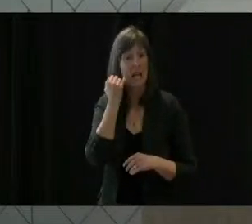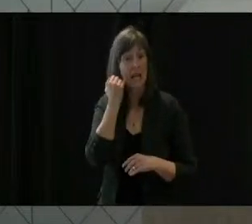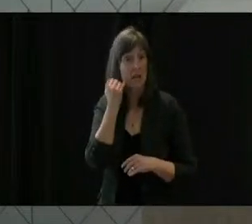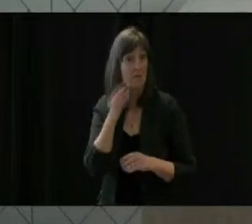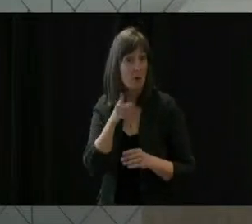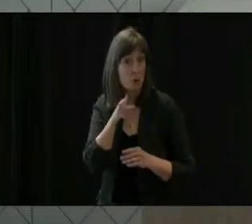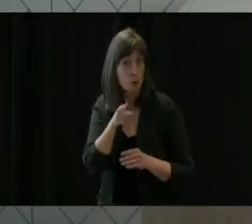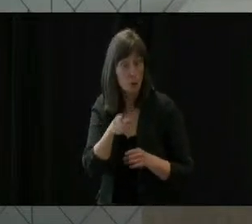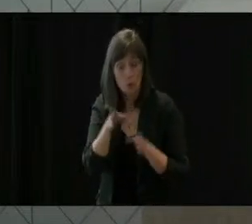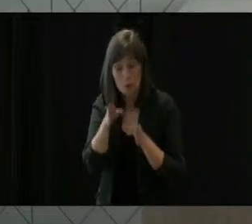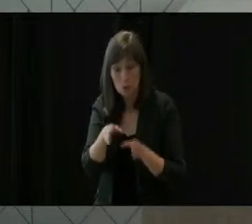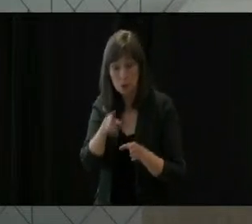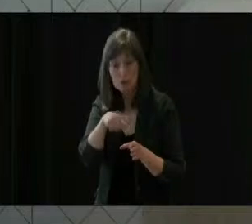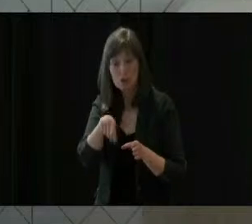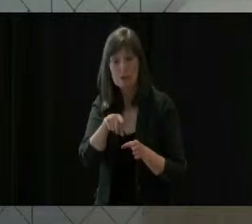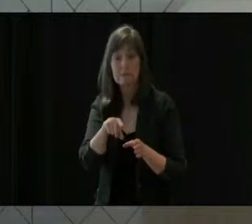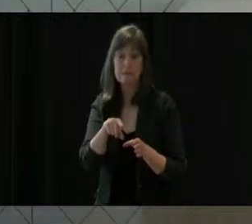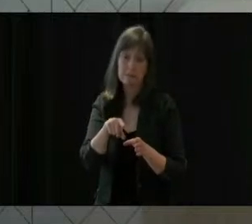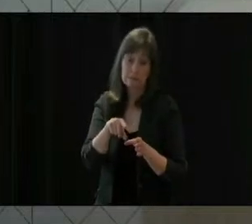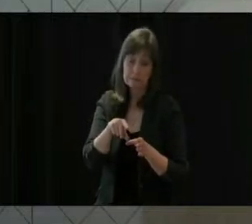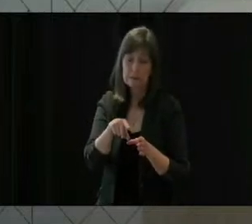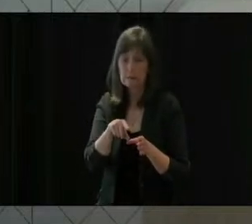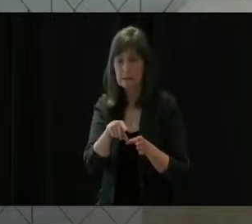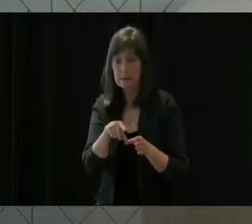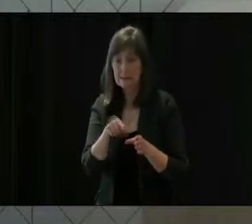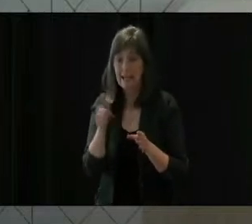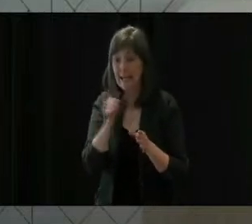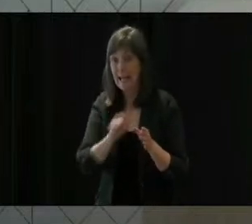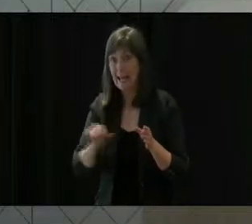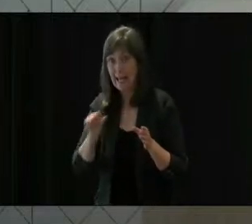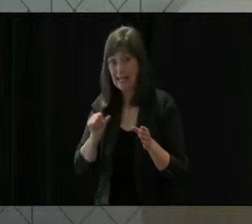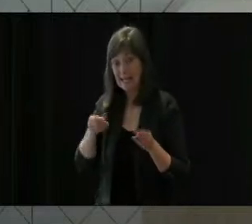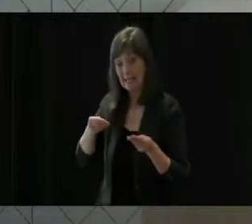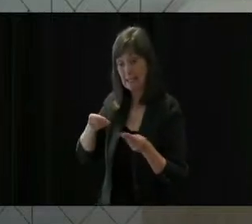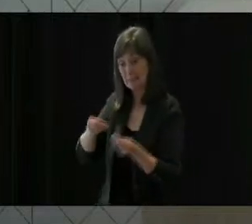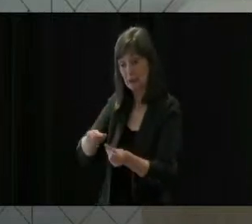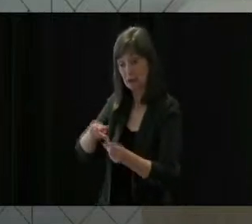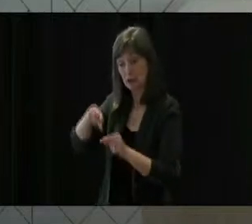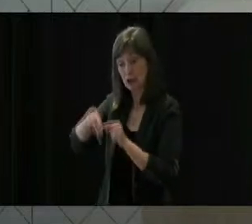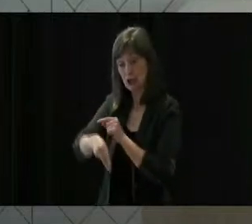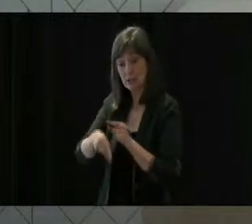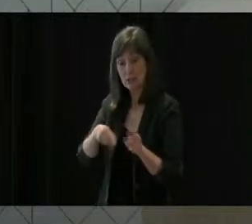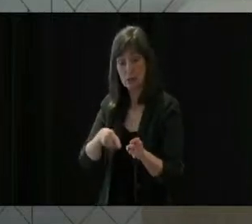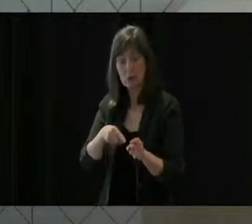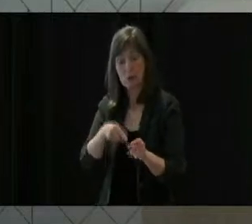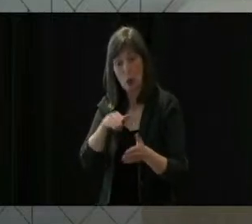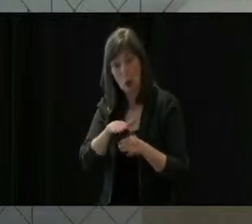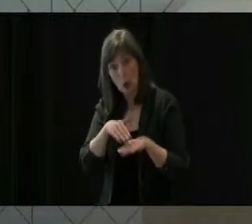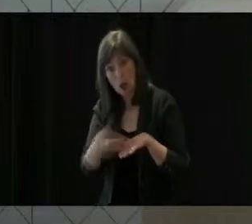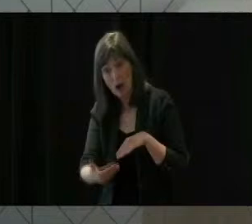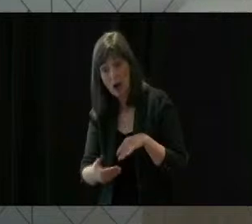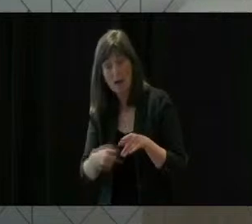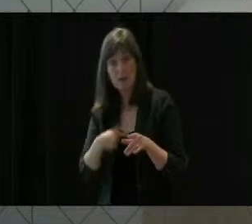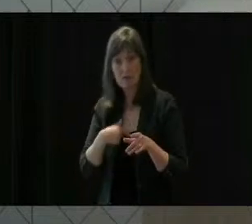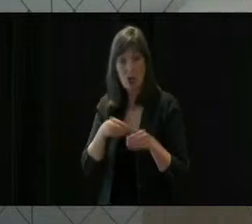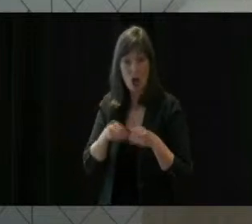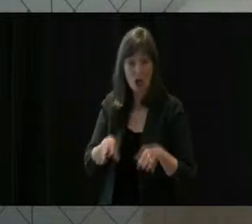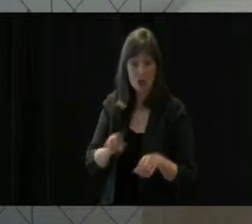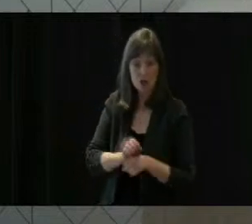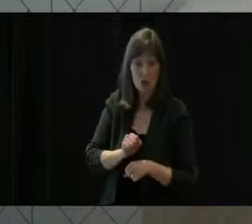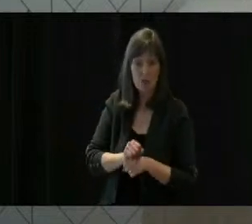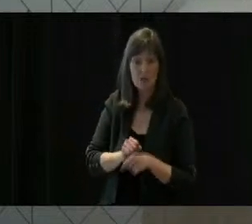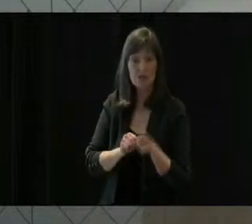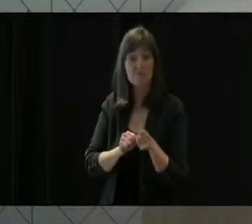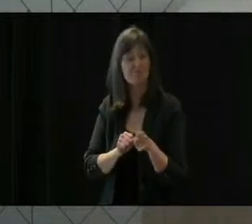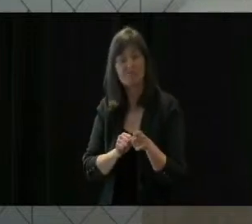know, who are affected by any of the expenditure cuts, then, you know, you're probably not going to